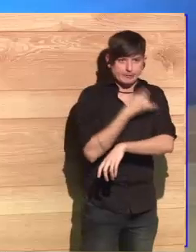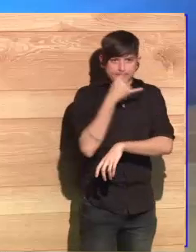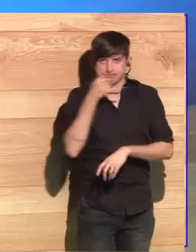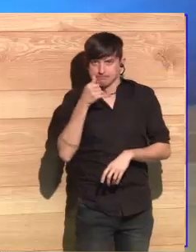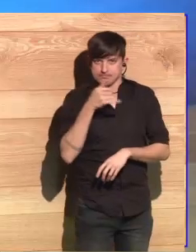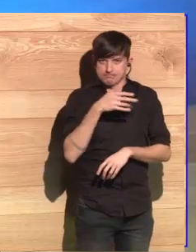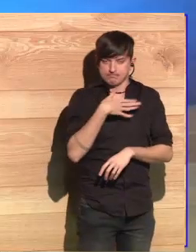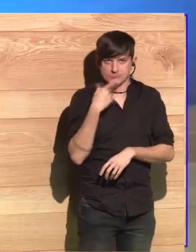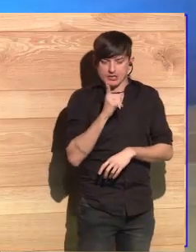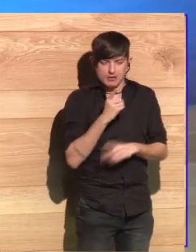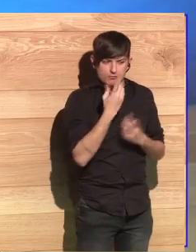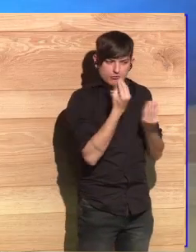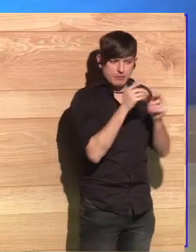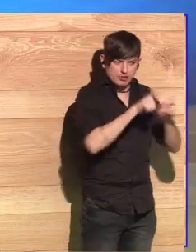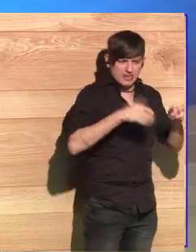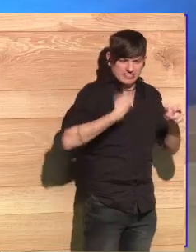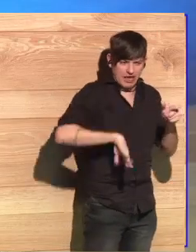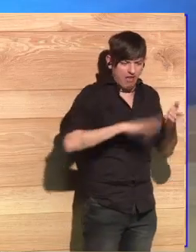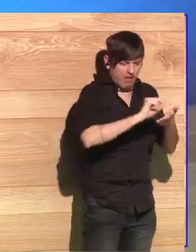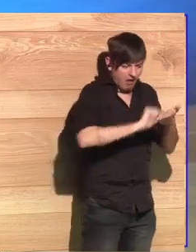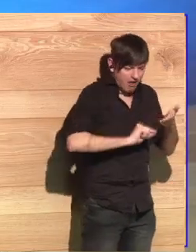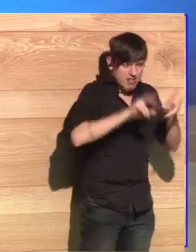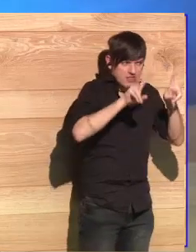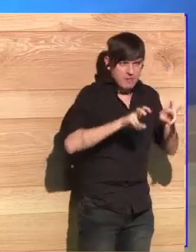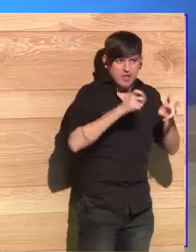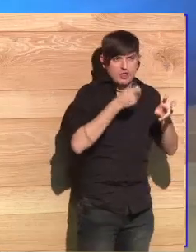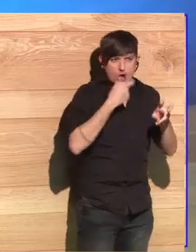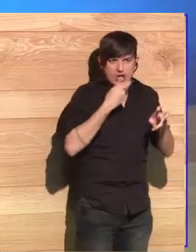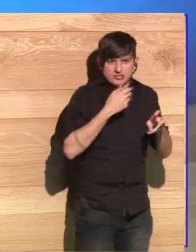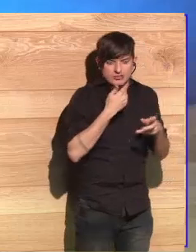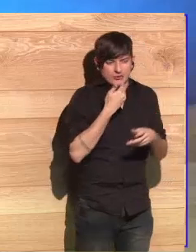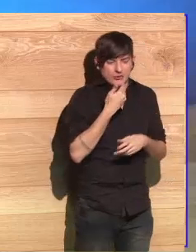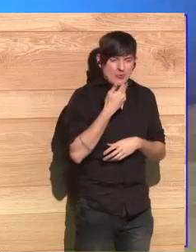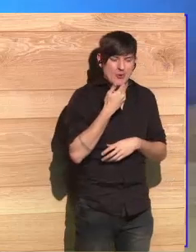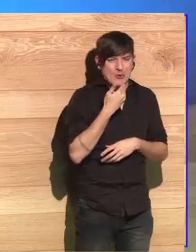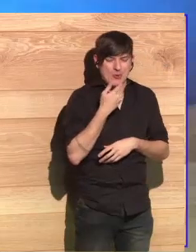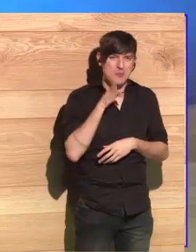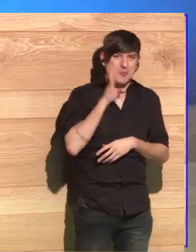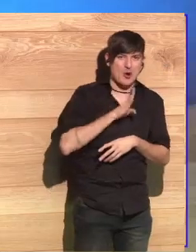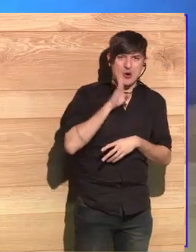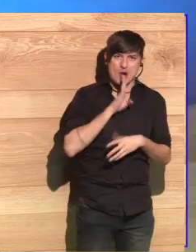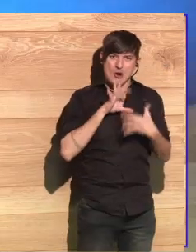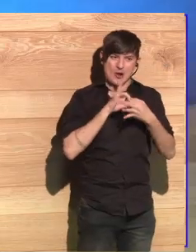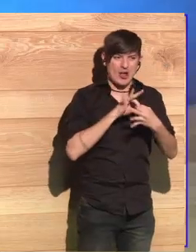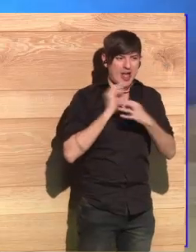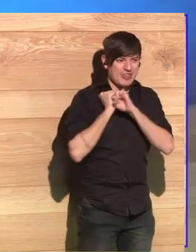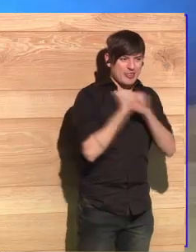like addiction porn. You know, they think it'll sell a lot more copies if they